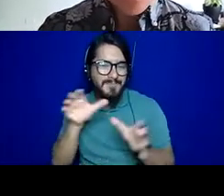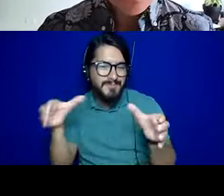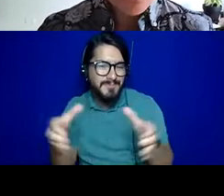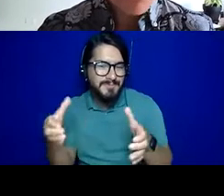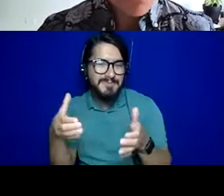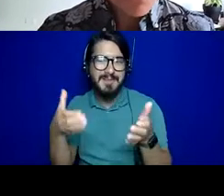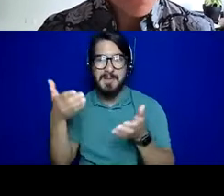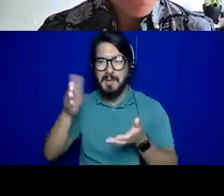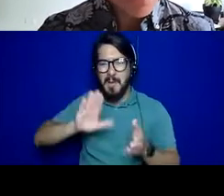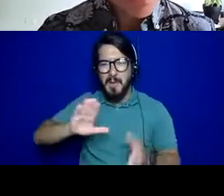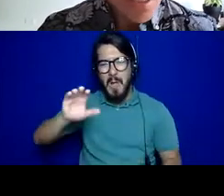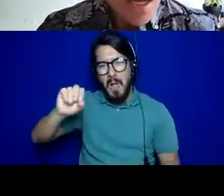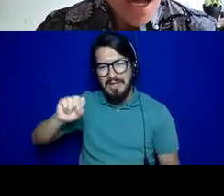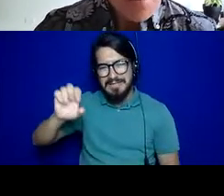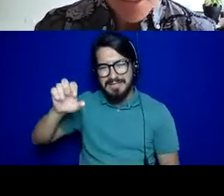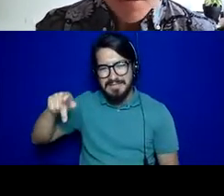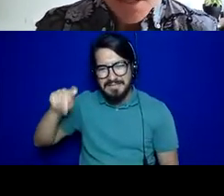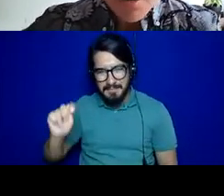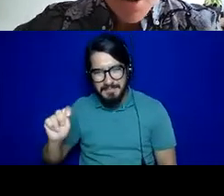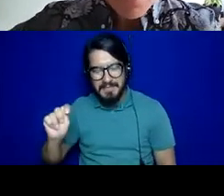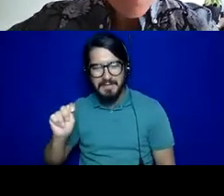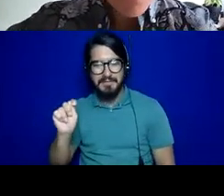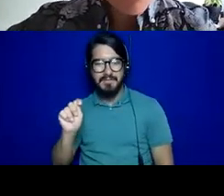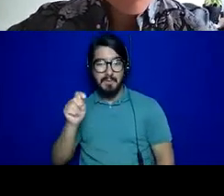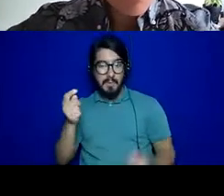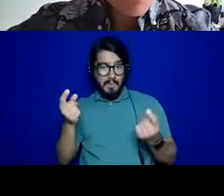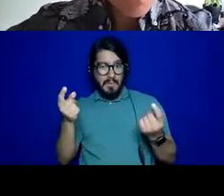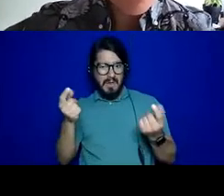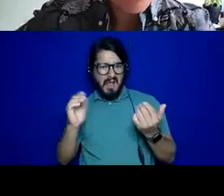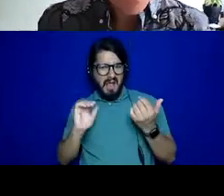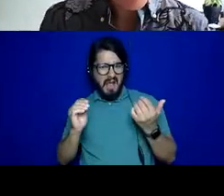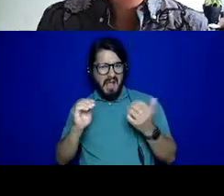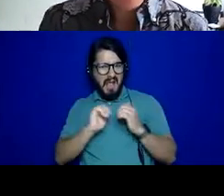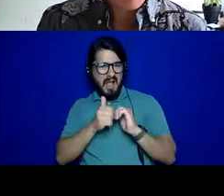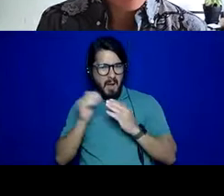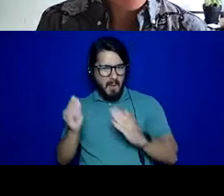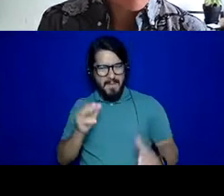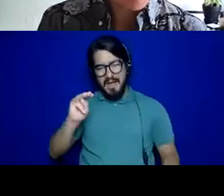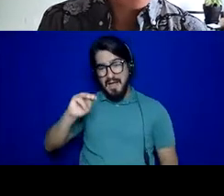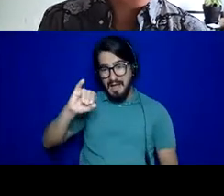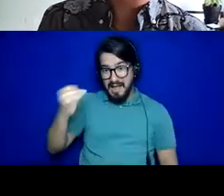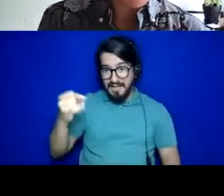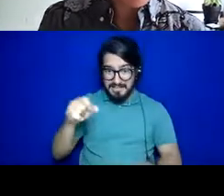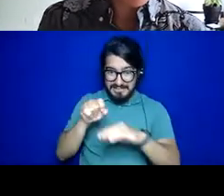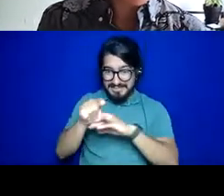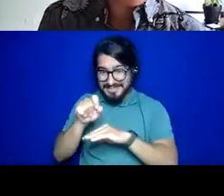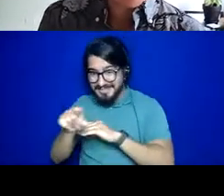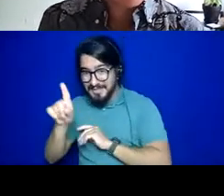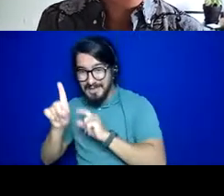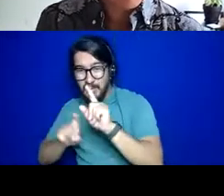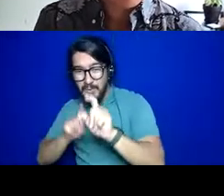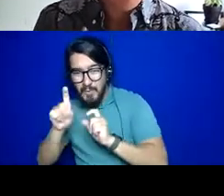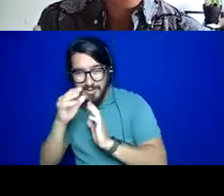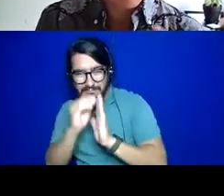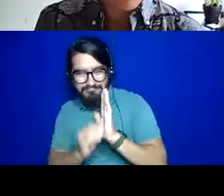what we'll do for those is MJ will send around some like a questionnaire asking people if there's anything specific